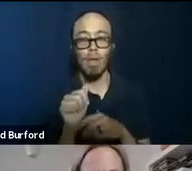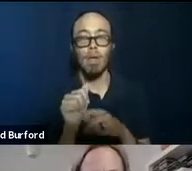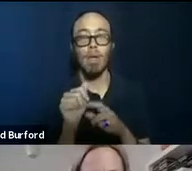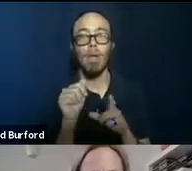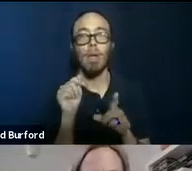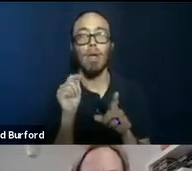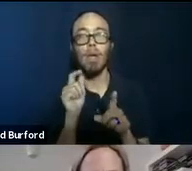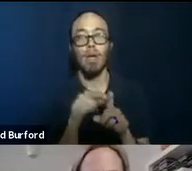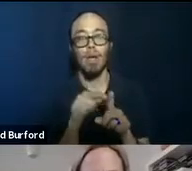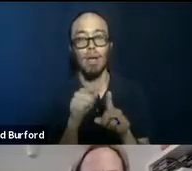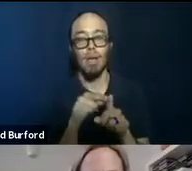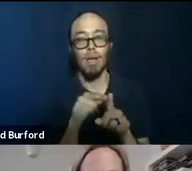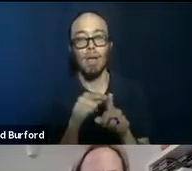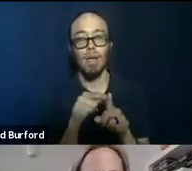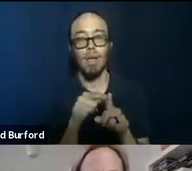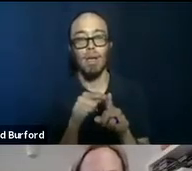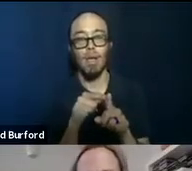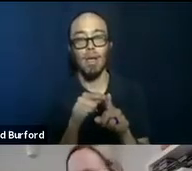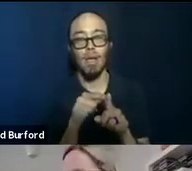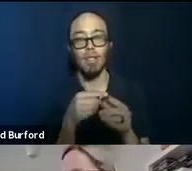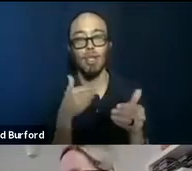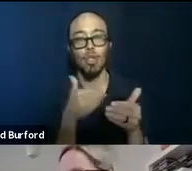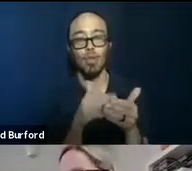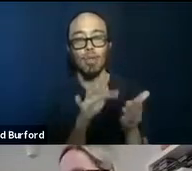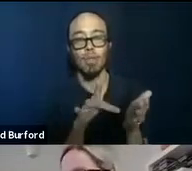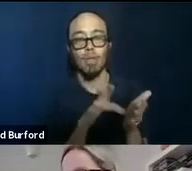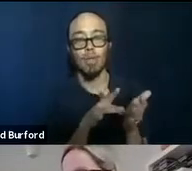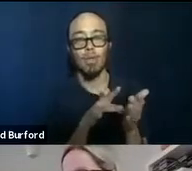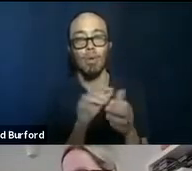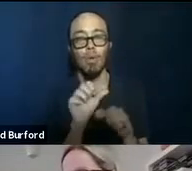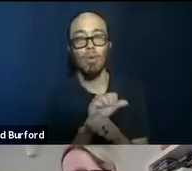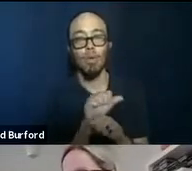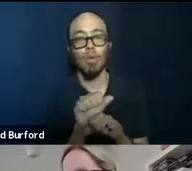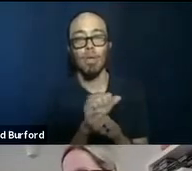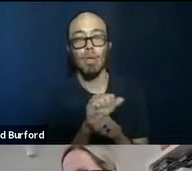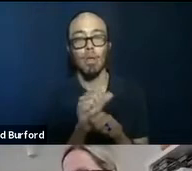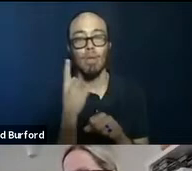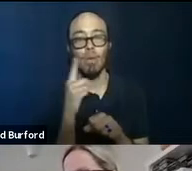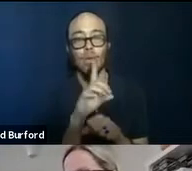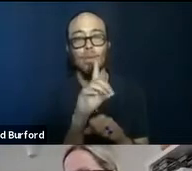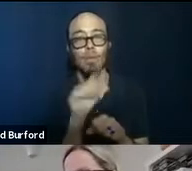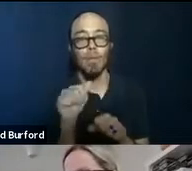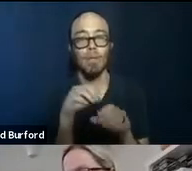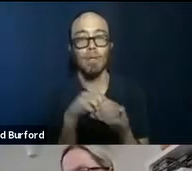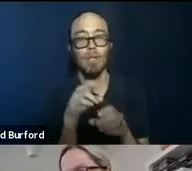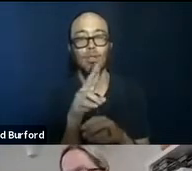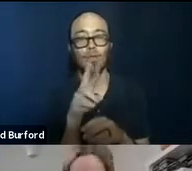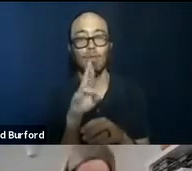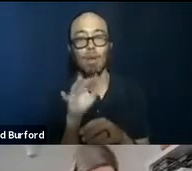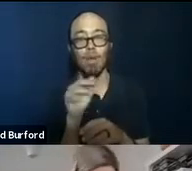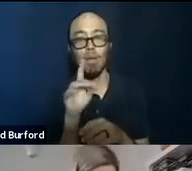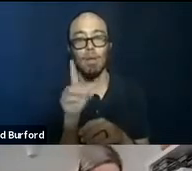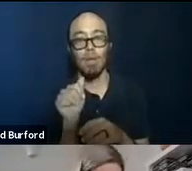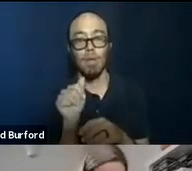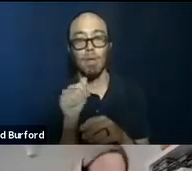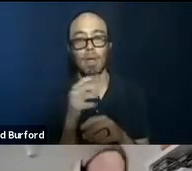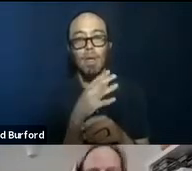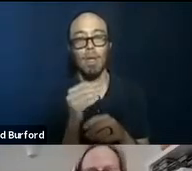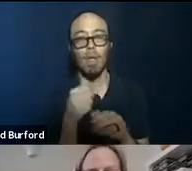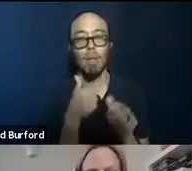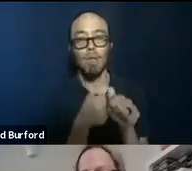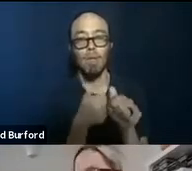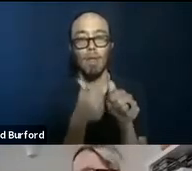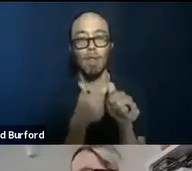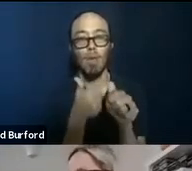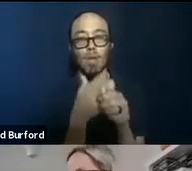the pioneer of the centers working for persons with disabilities in Rwanda. And I have been following what have